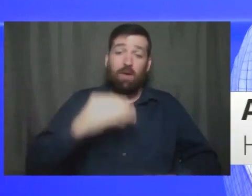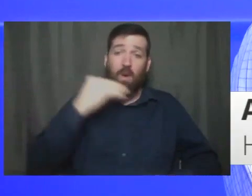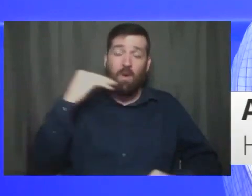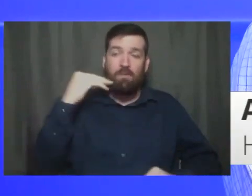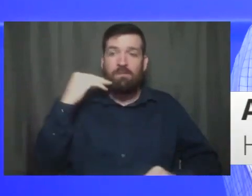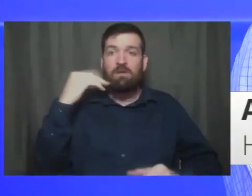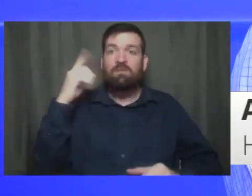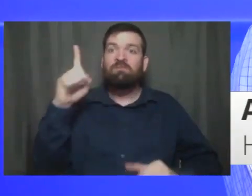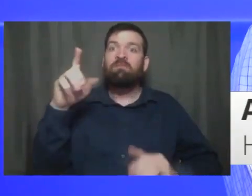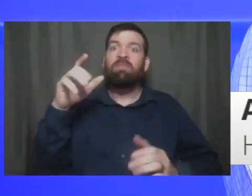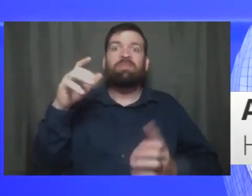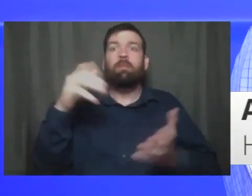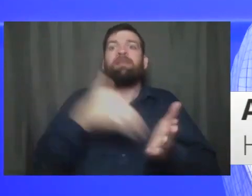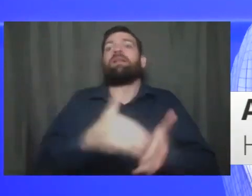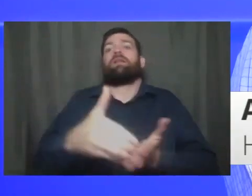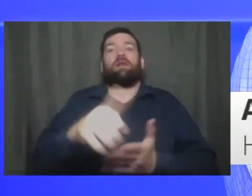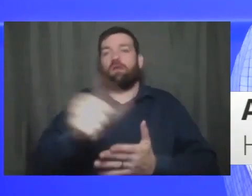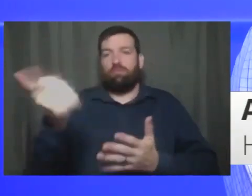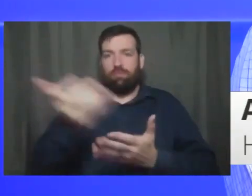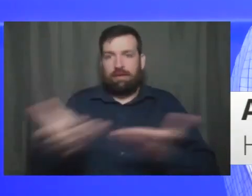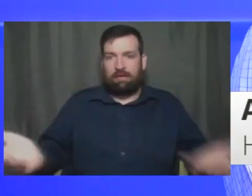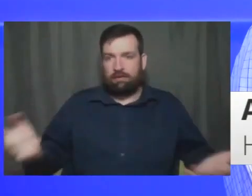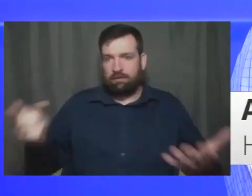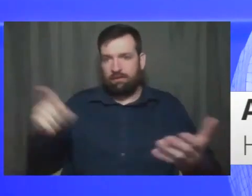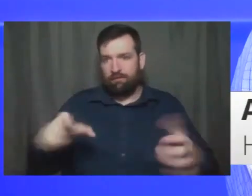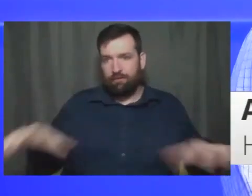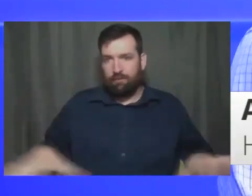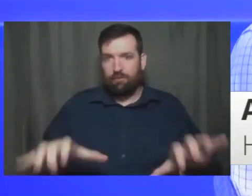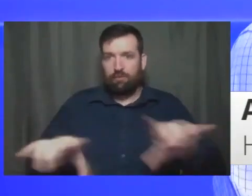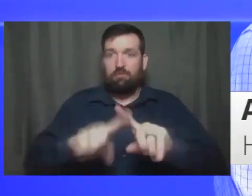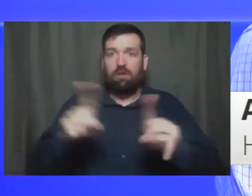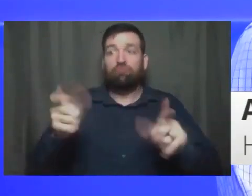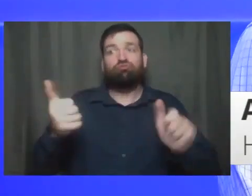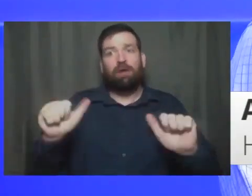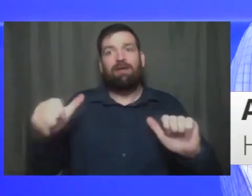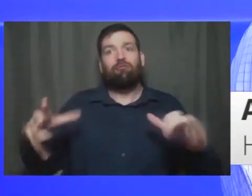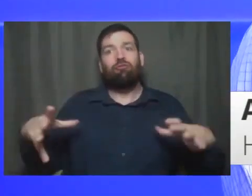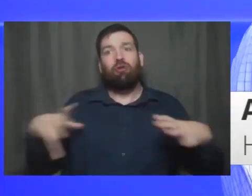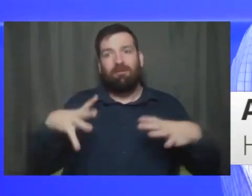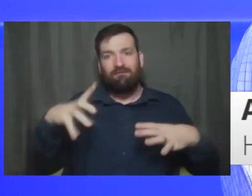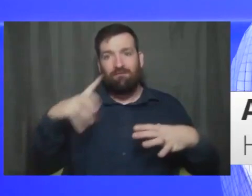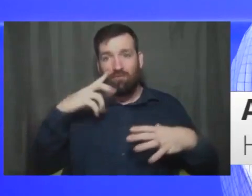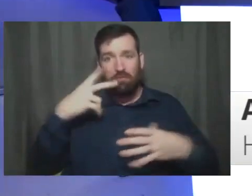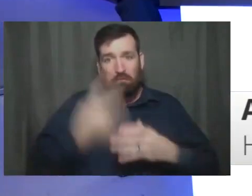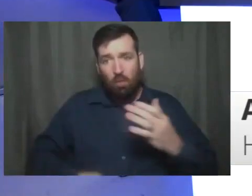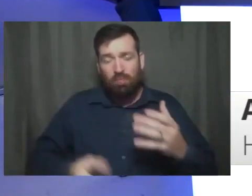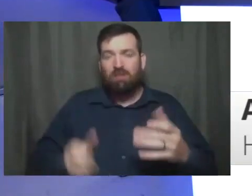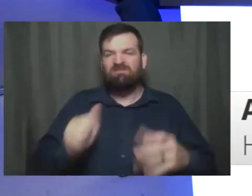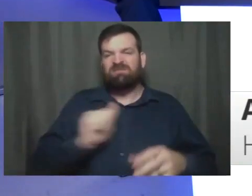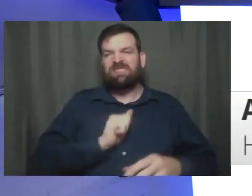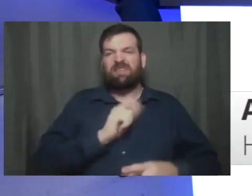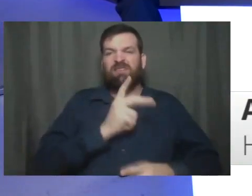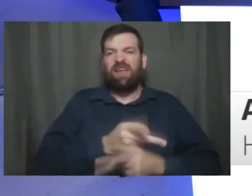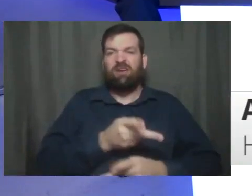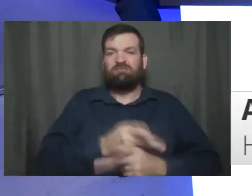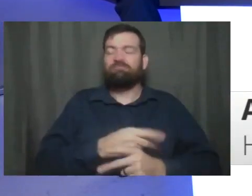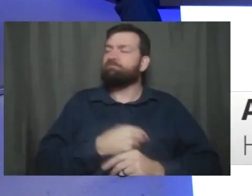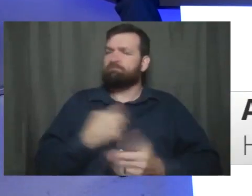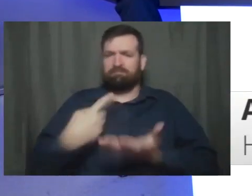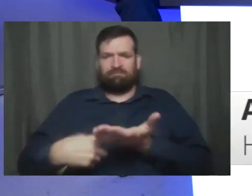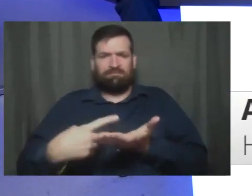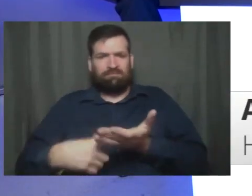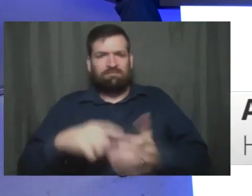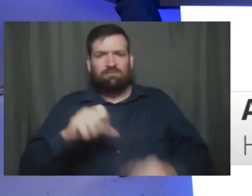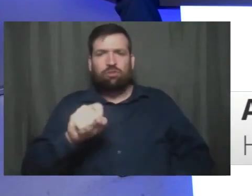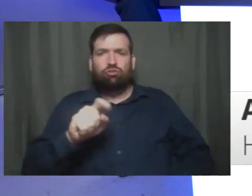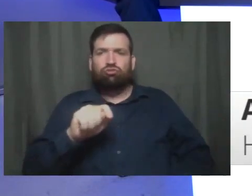commitments there. But to be able to try and take some time off really from both and have some self-care. Let's talk about this stress gap when it comes to